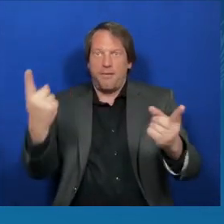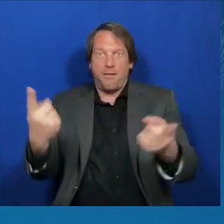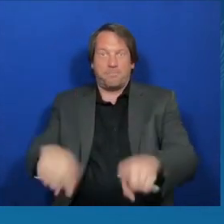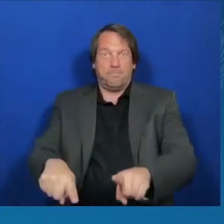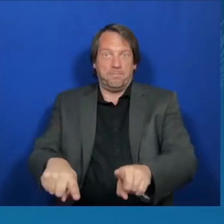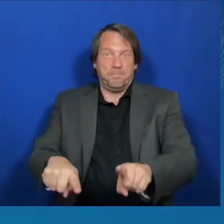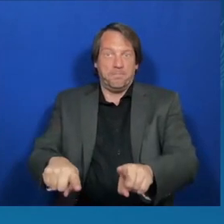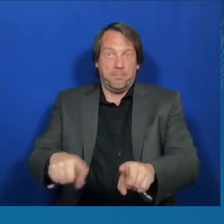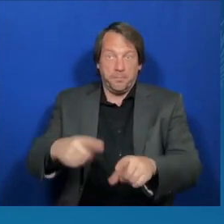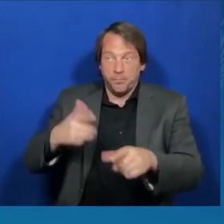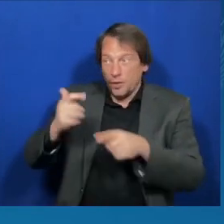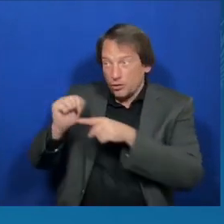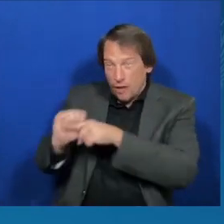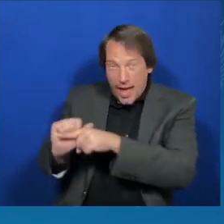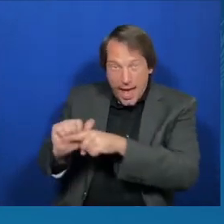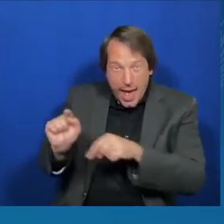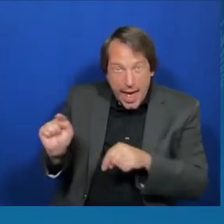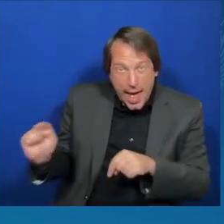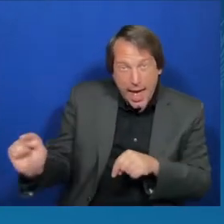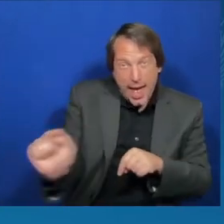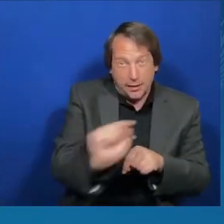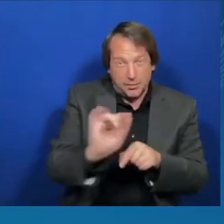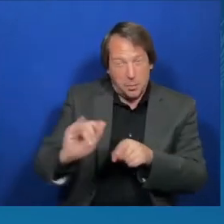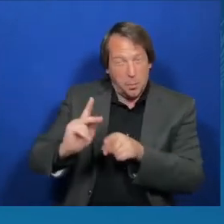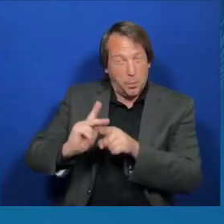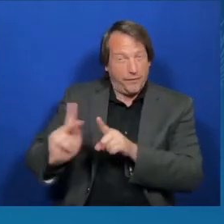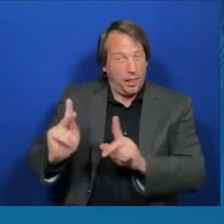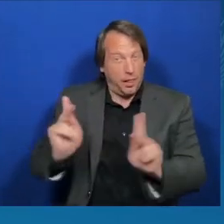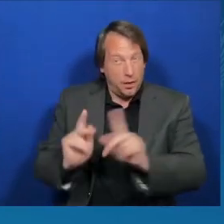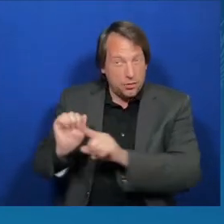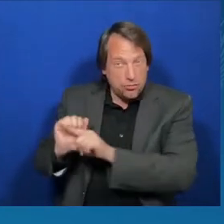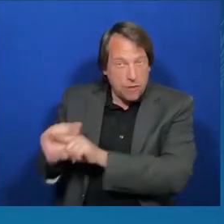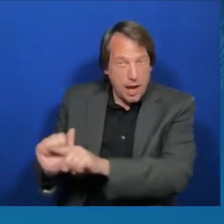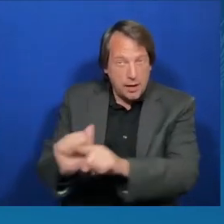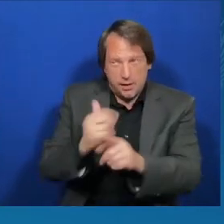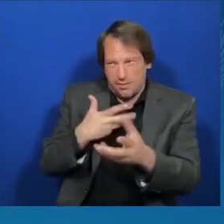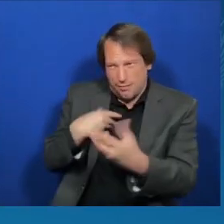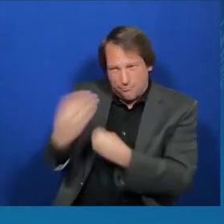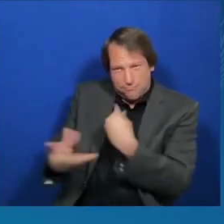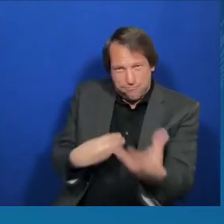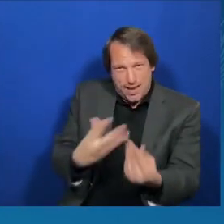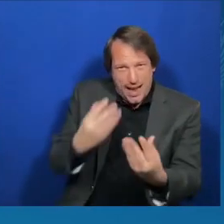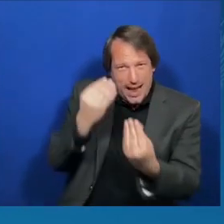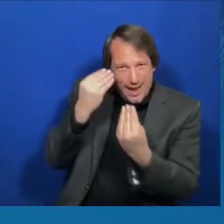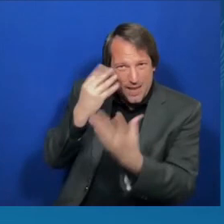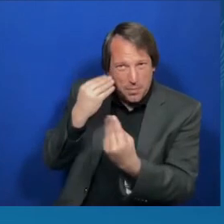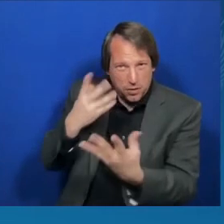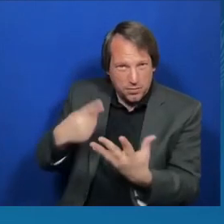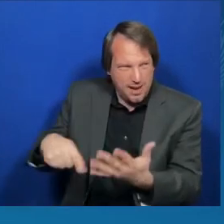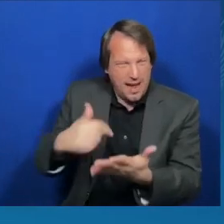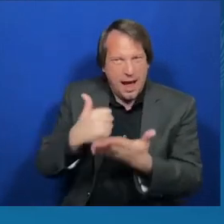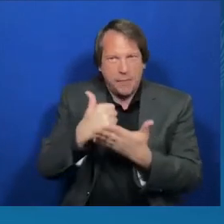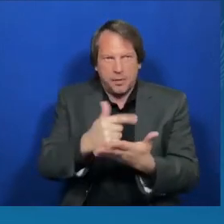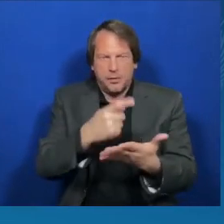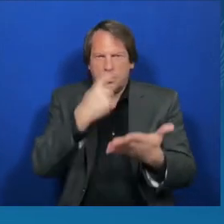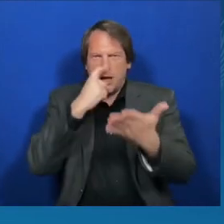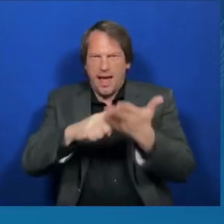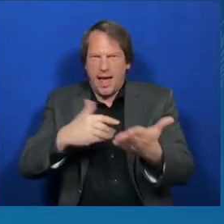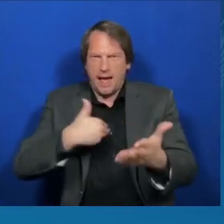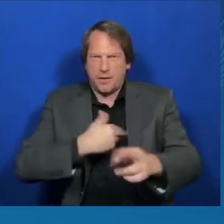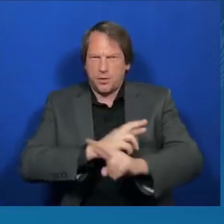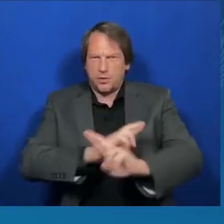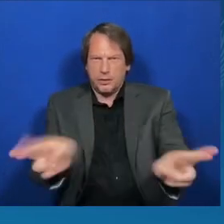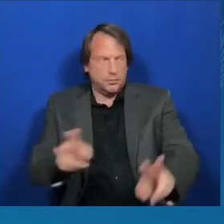signs and then communicate them by obligation and by responsibility so that we